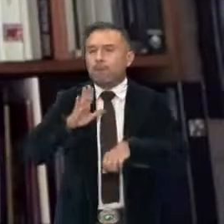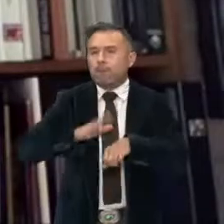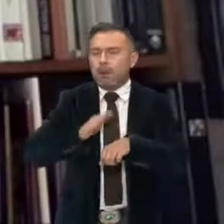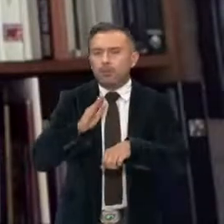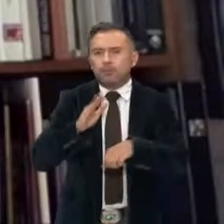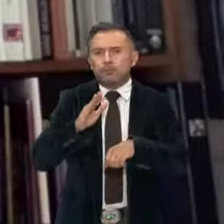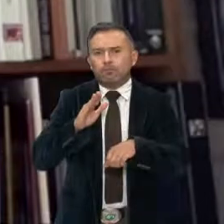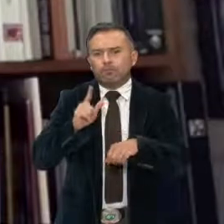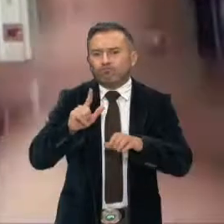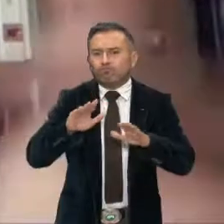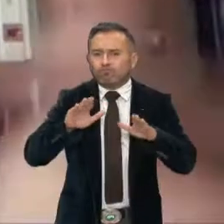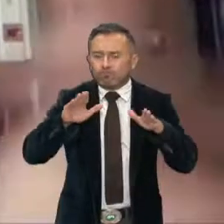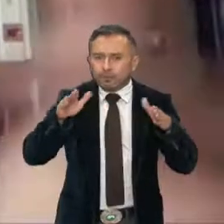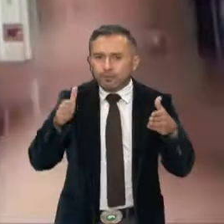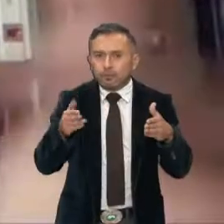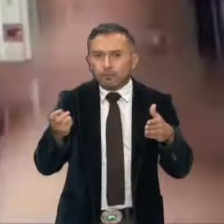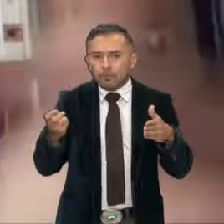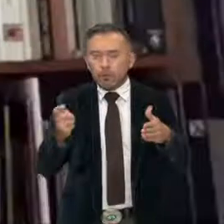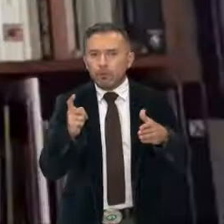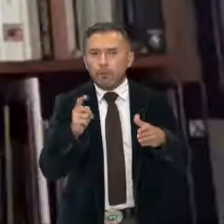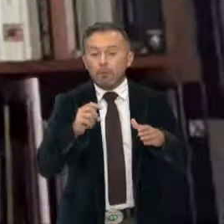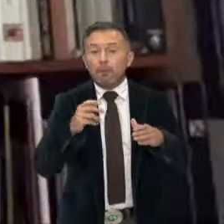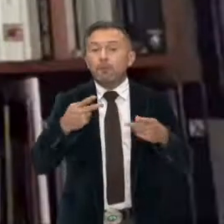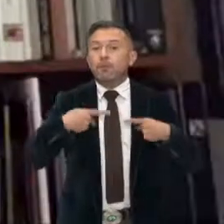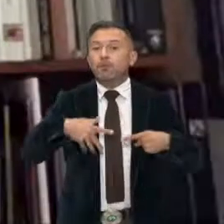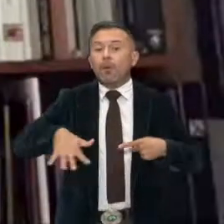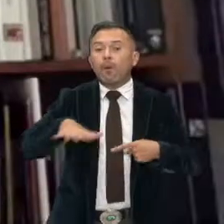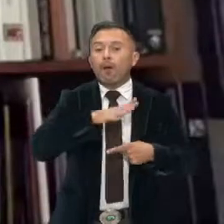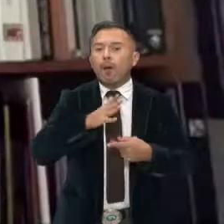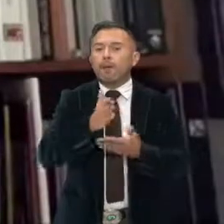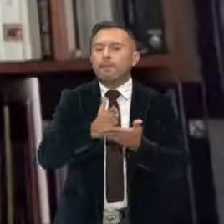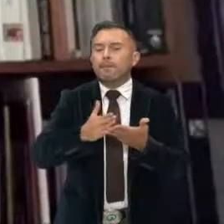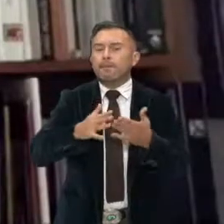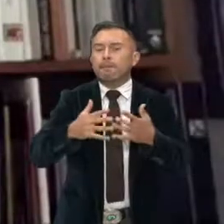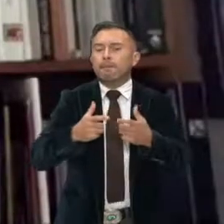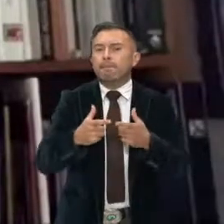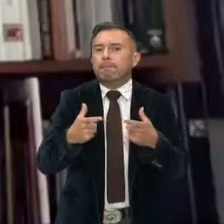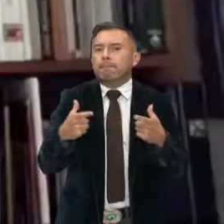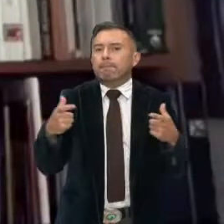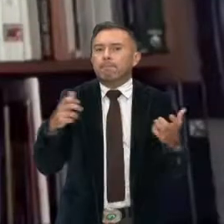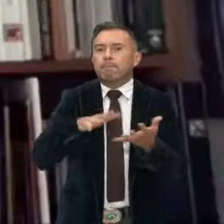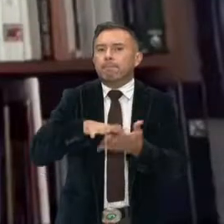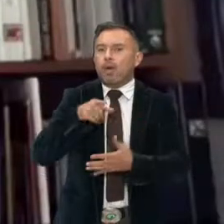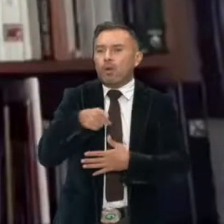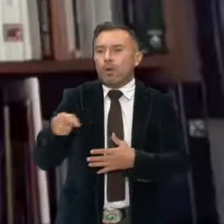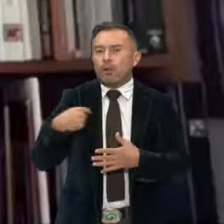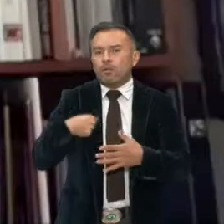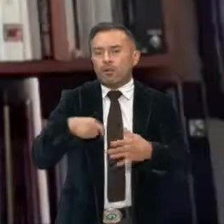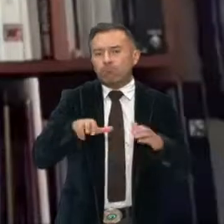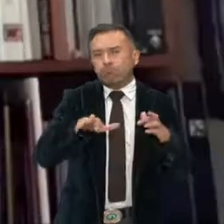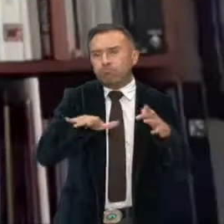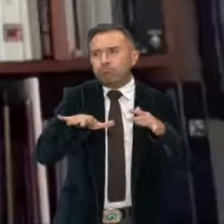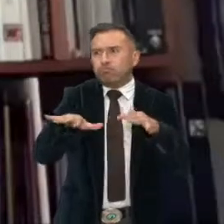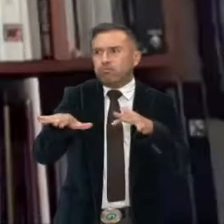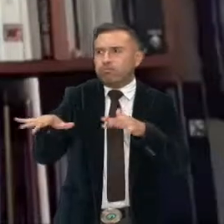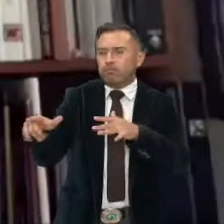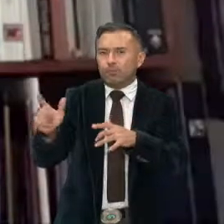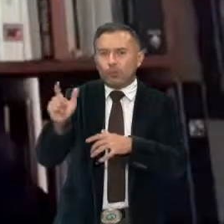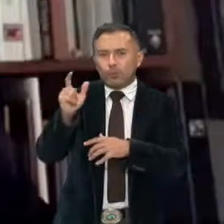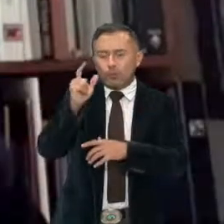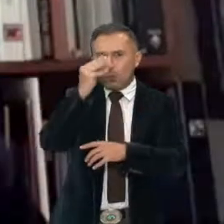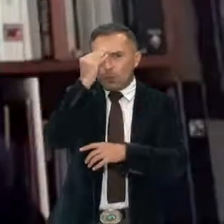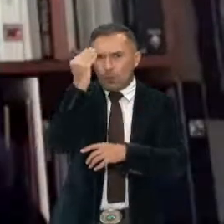but the worst of those social majorities has impacted a